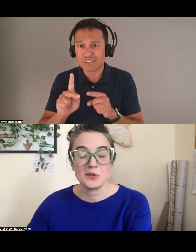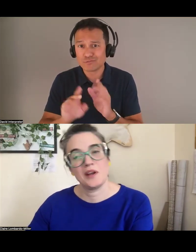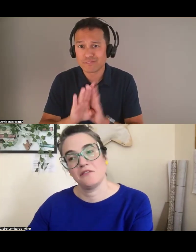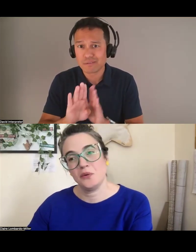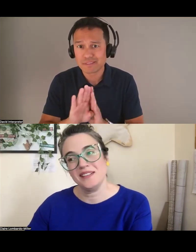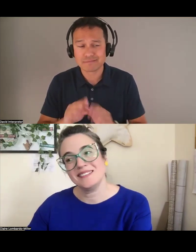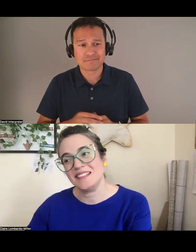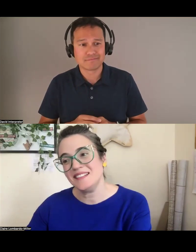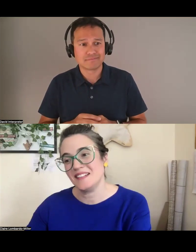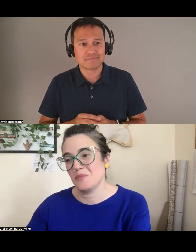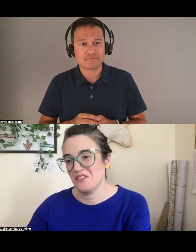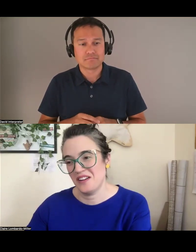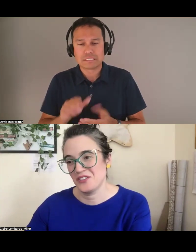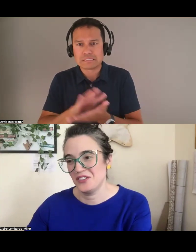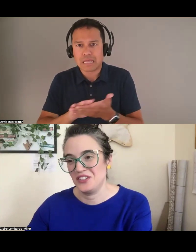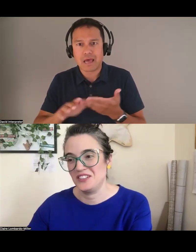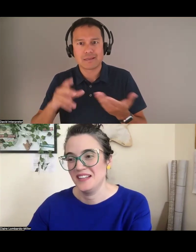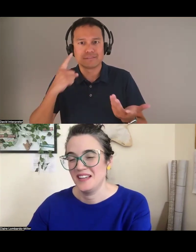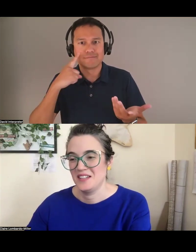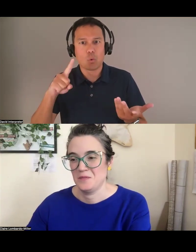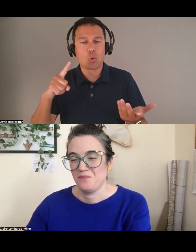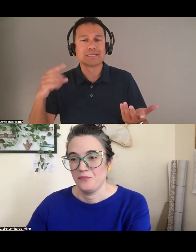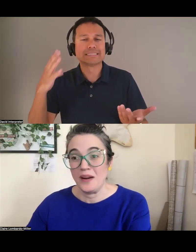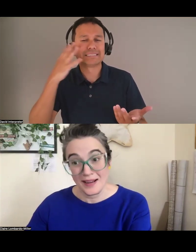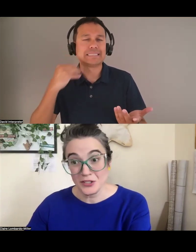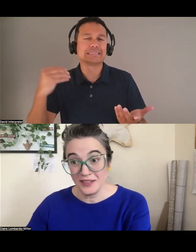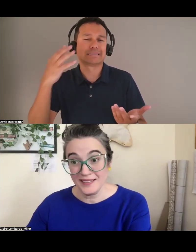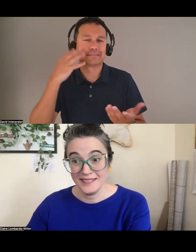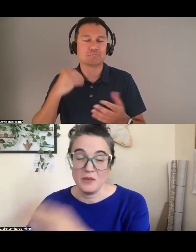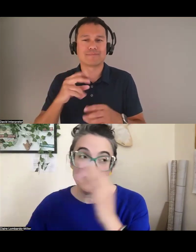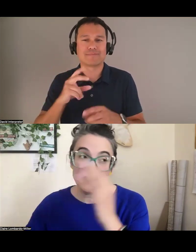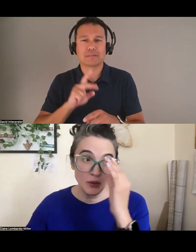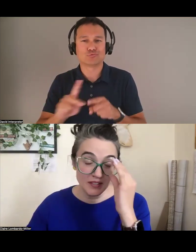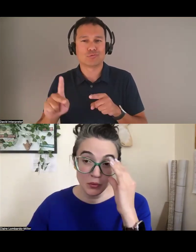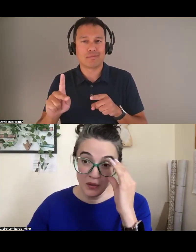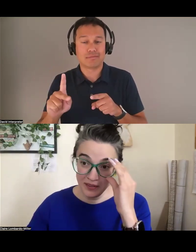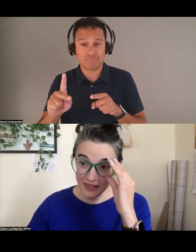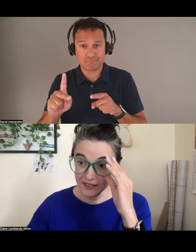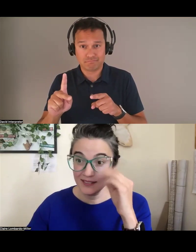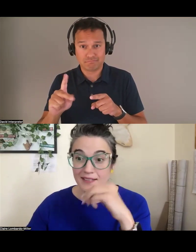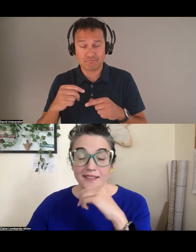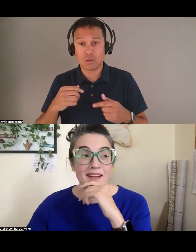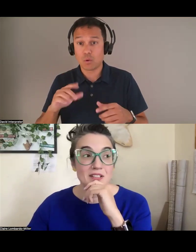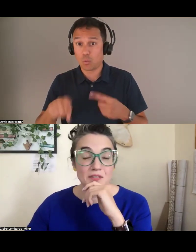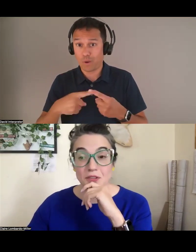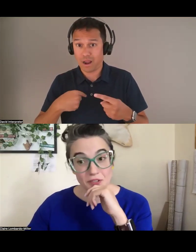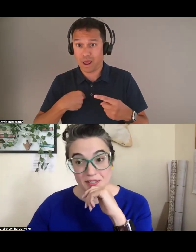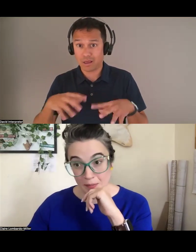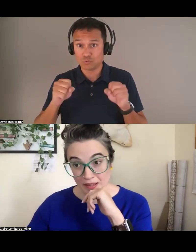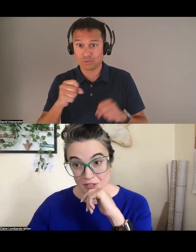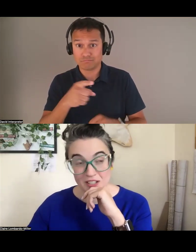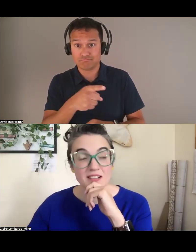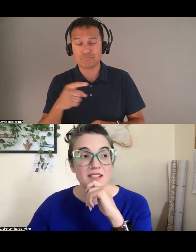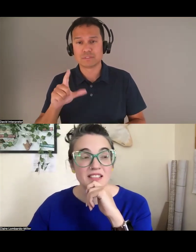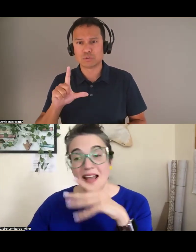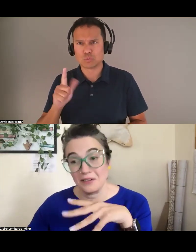And it's great for the seasoned professional. When I took it, I've been doing this 21 years, and I took it for the first time